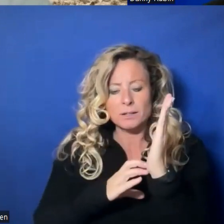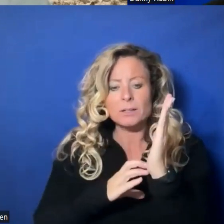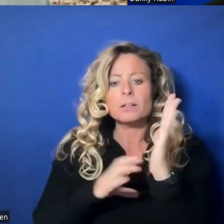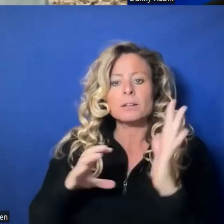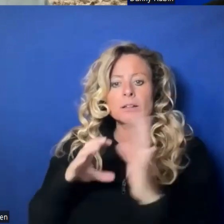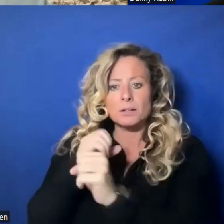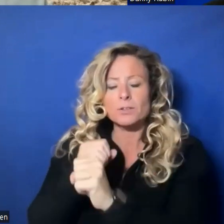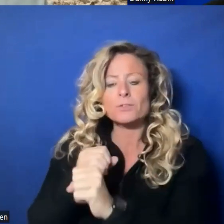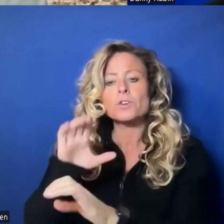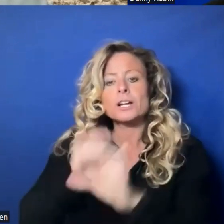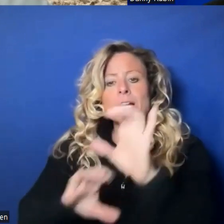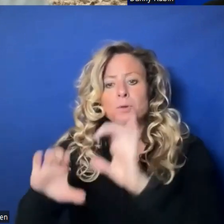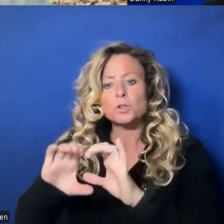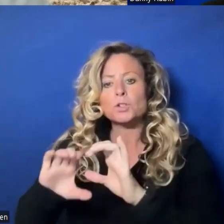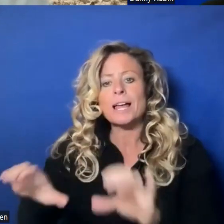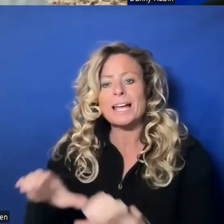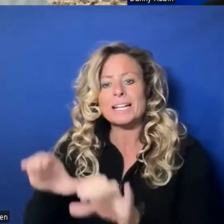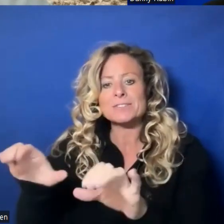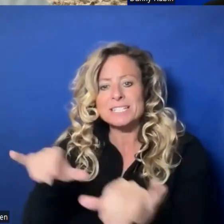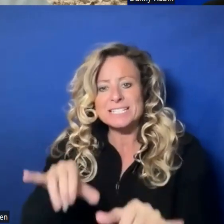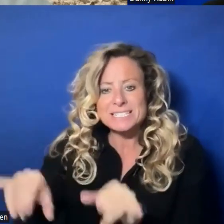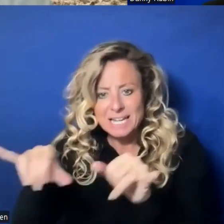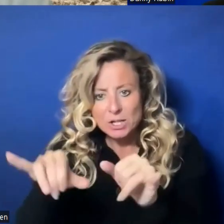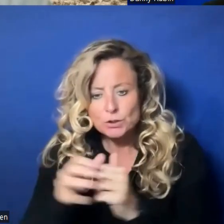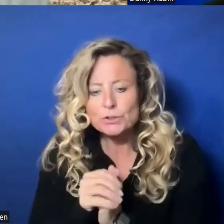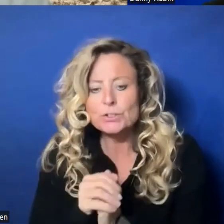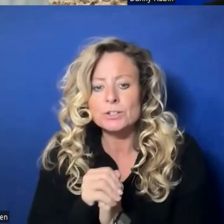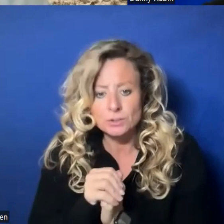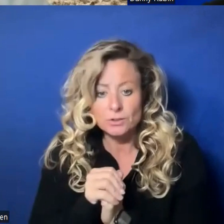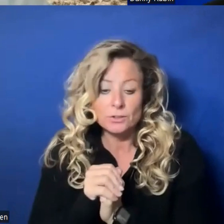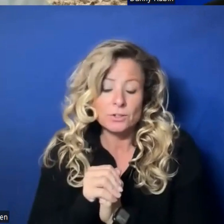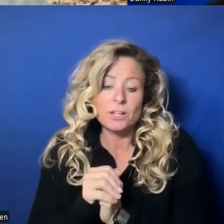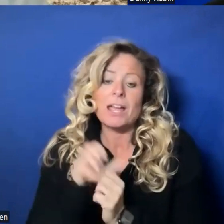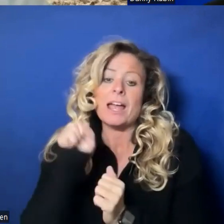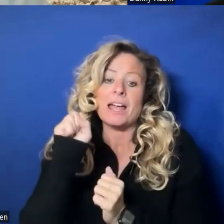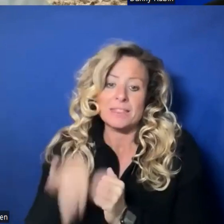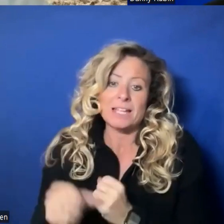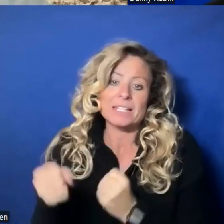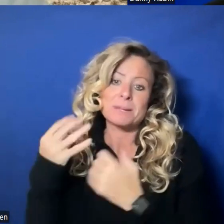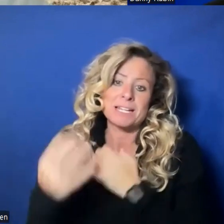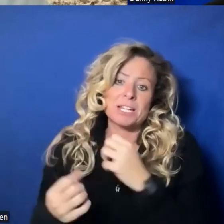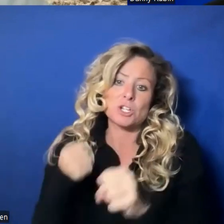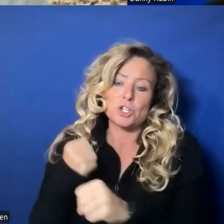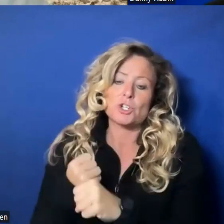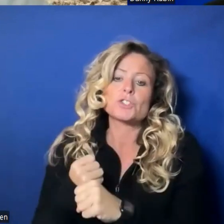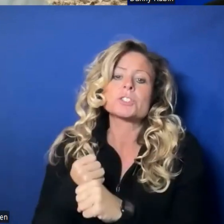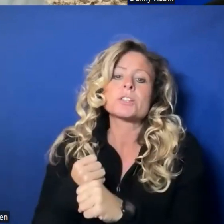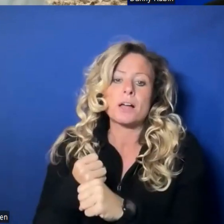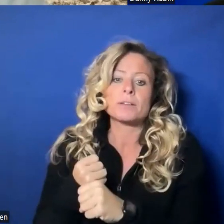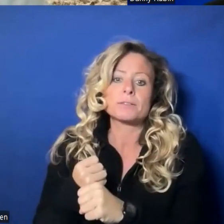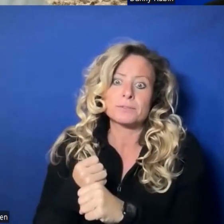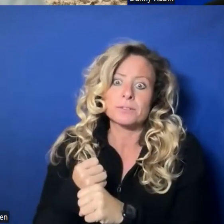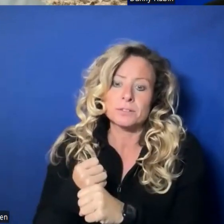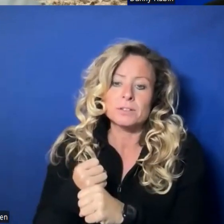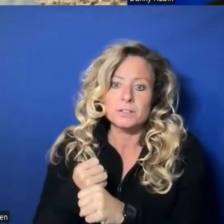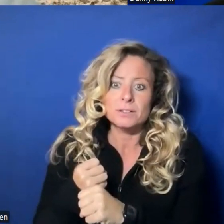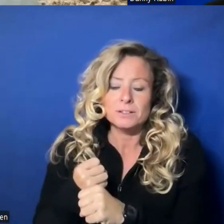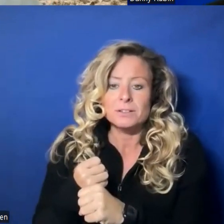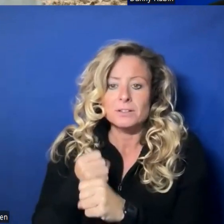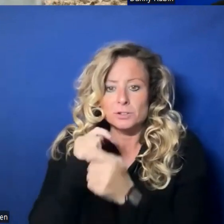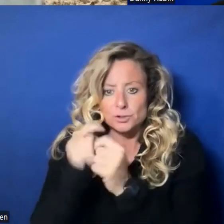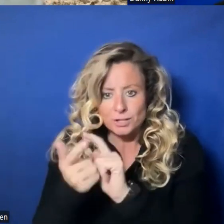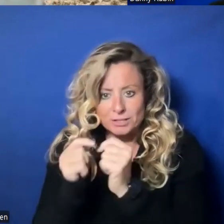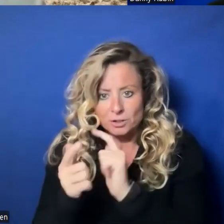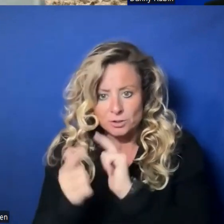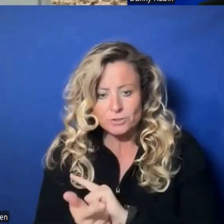economical activity standard. And this is used, of course, later by the government to manage the economy in the